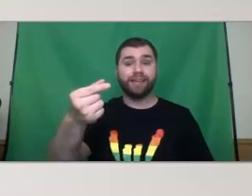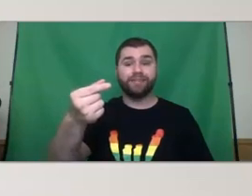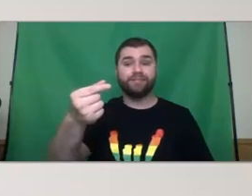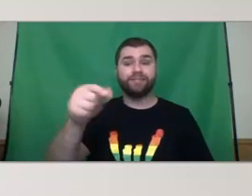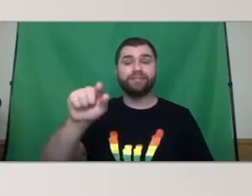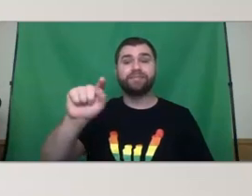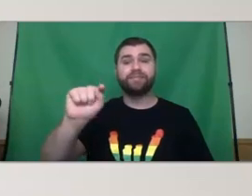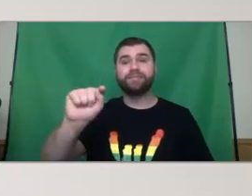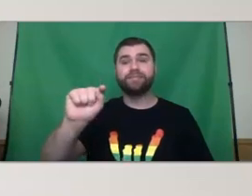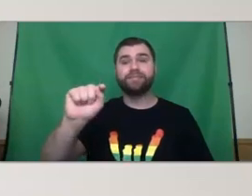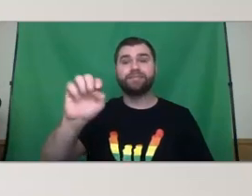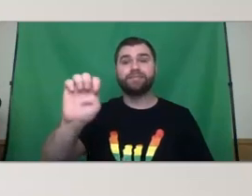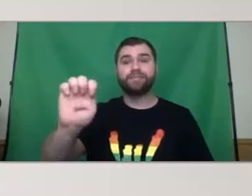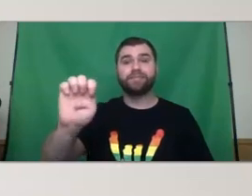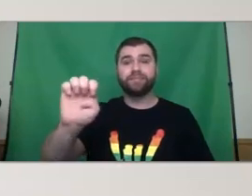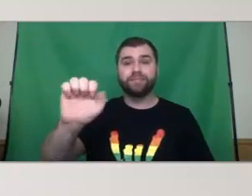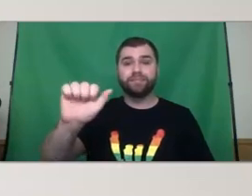Tag.